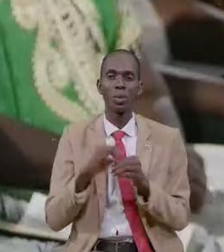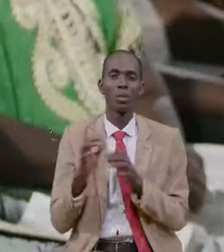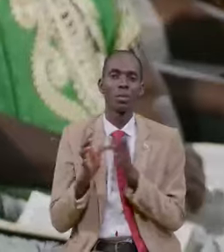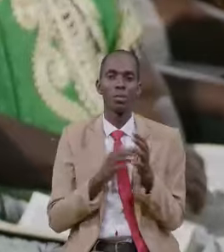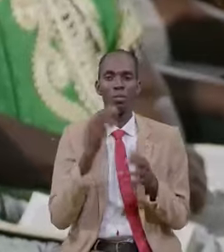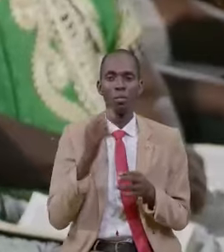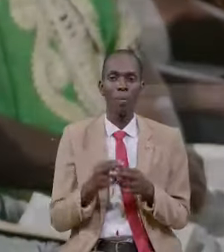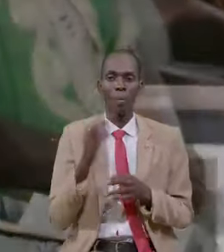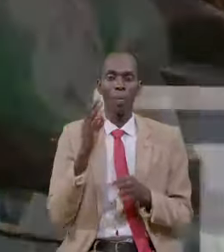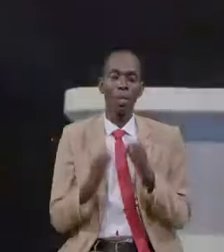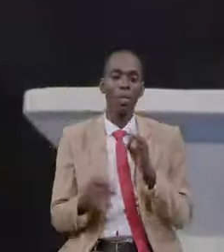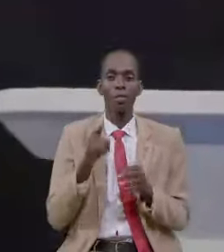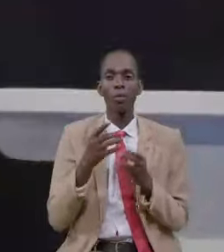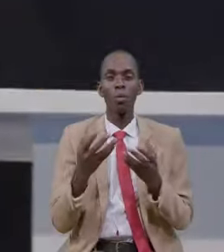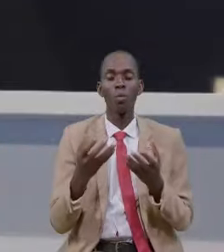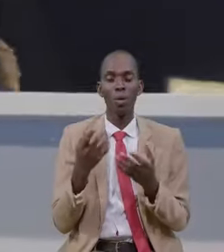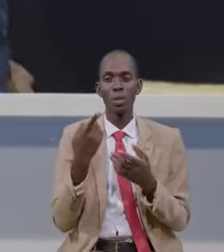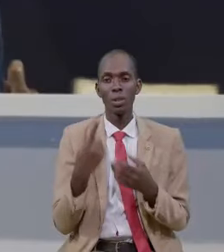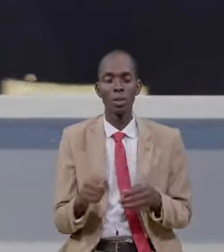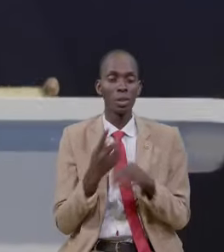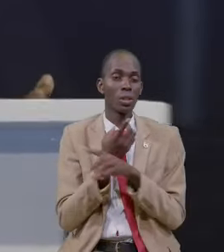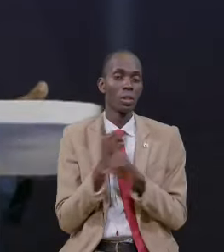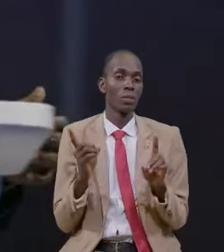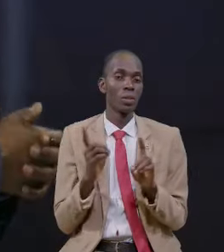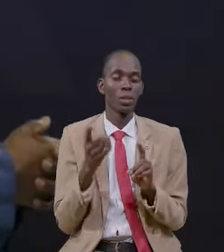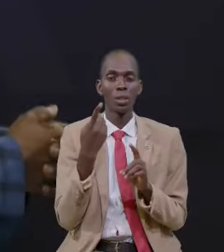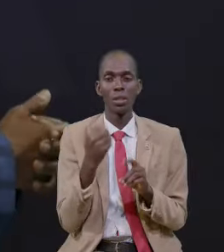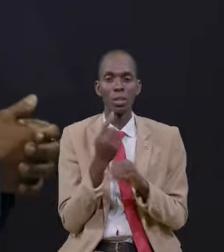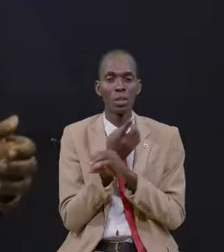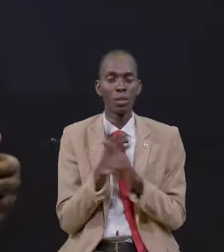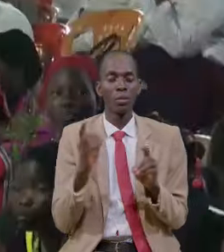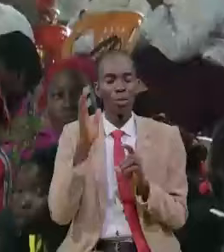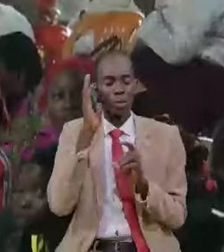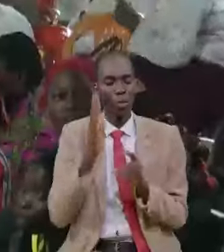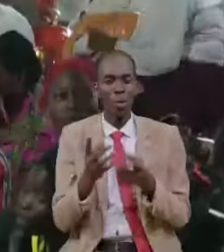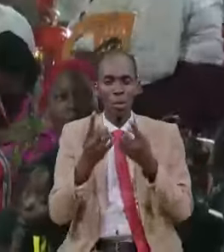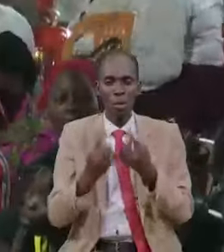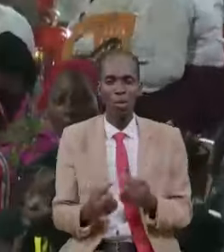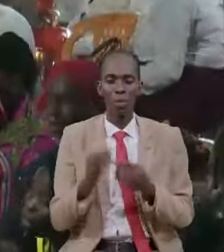If you want the deliverance will come.